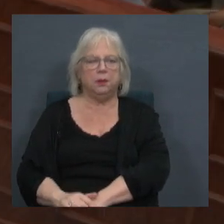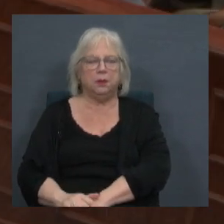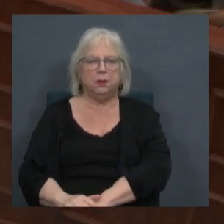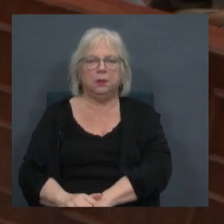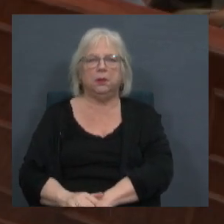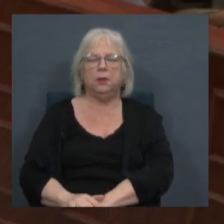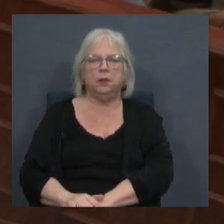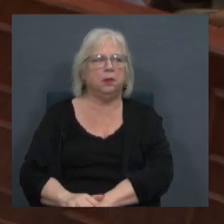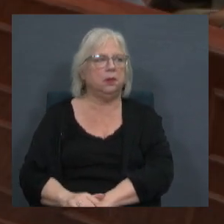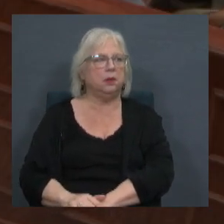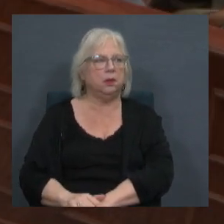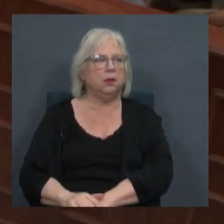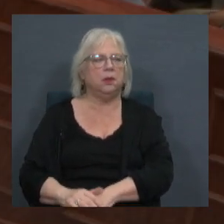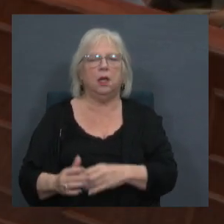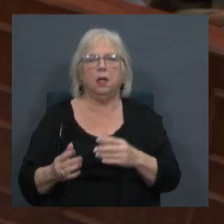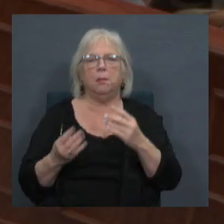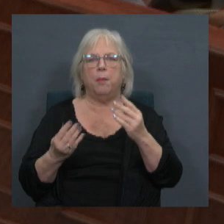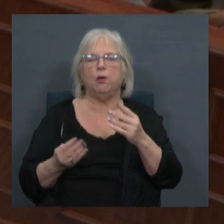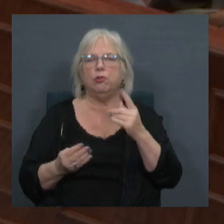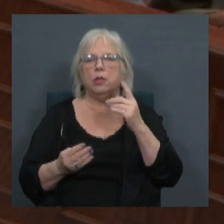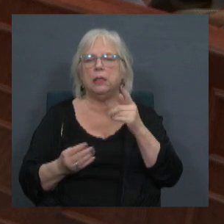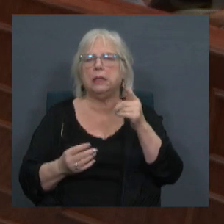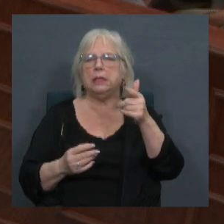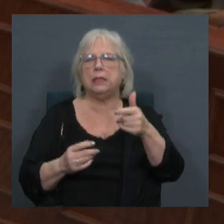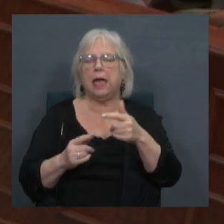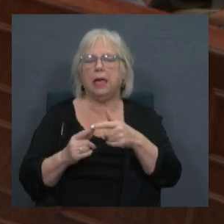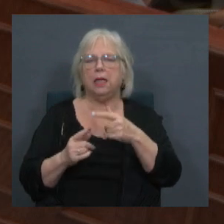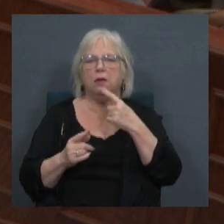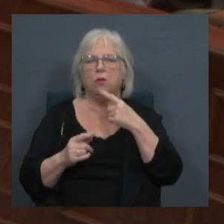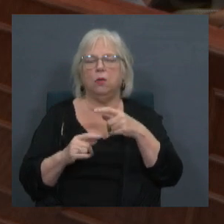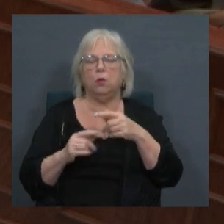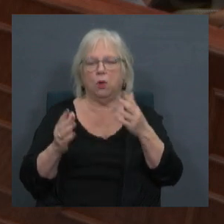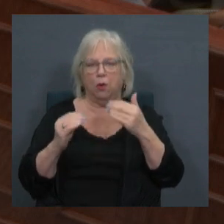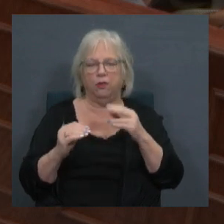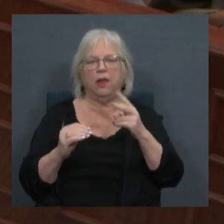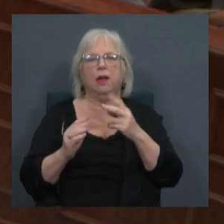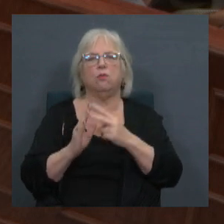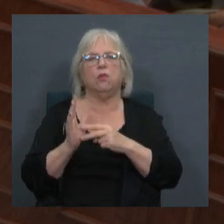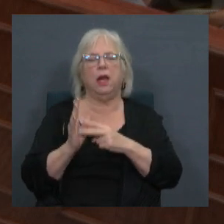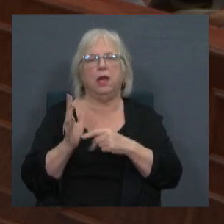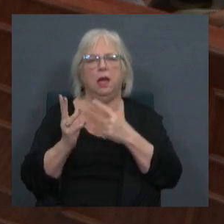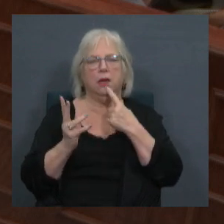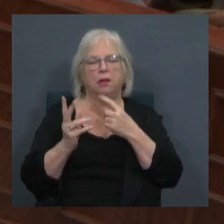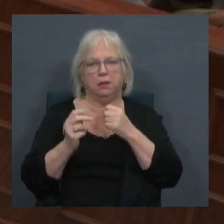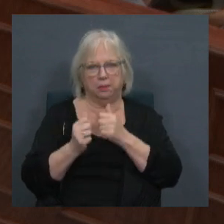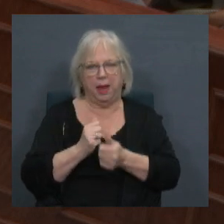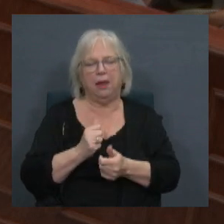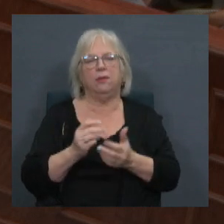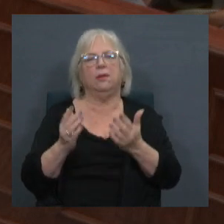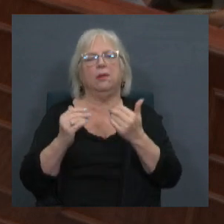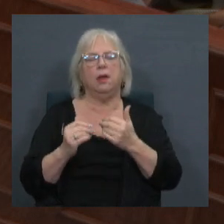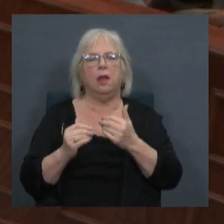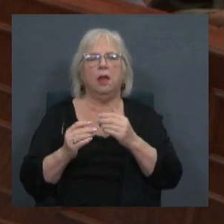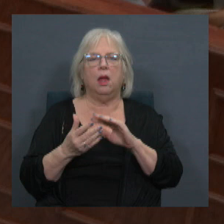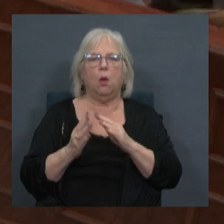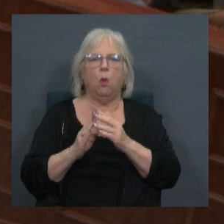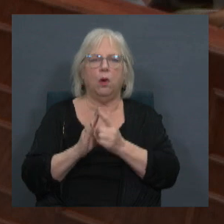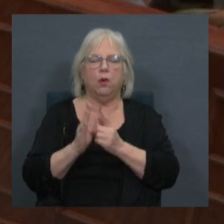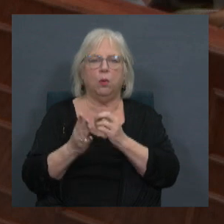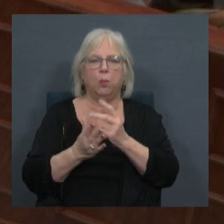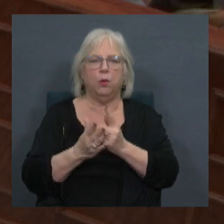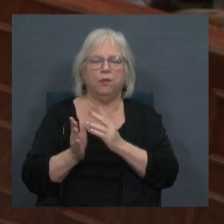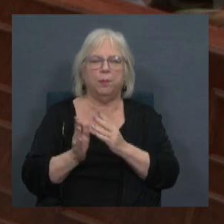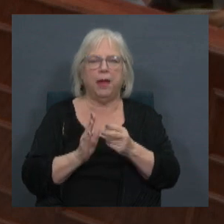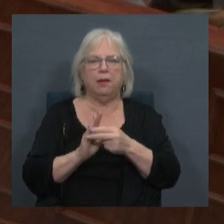There's a motion. I think I heard a second. All those in favor, please say aye. All those opposed, say nay. Ayes have it. Second reading. An ordinance to approve a